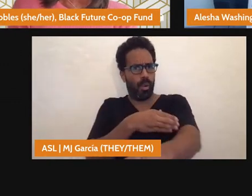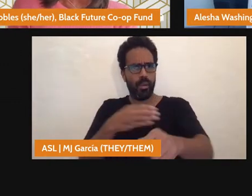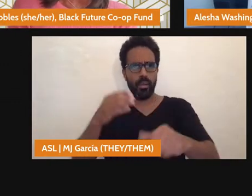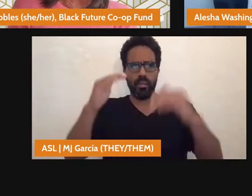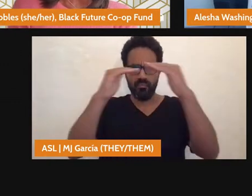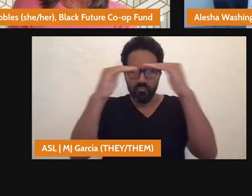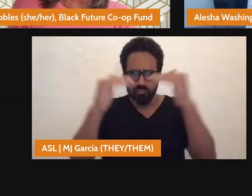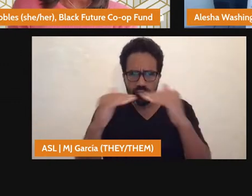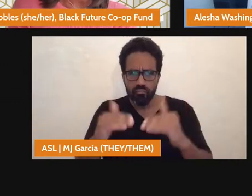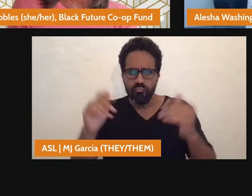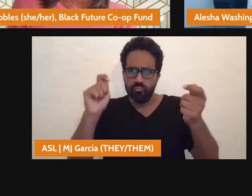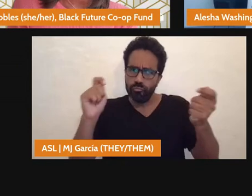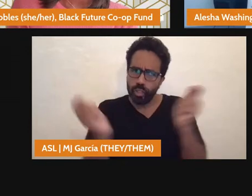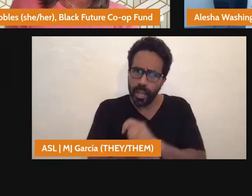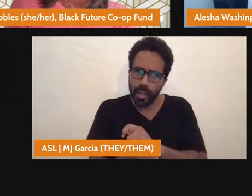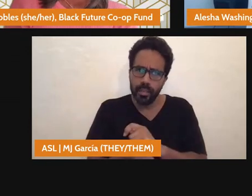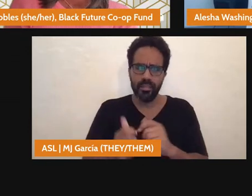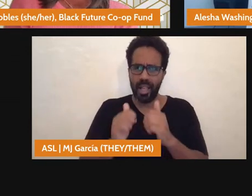dig in.